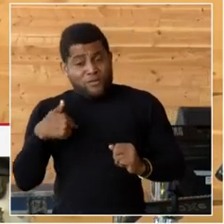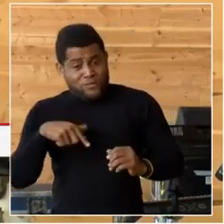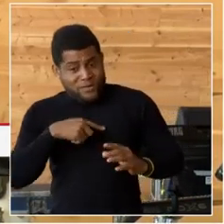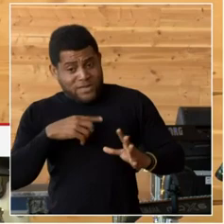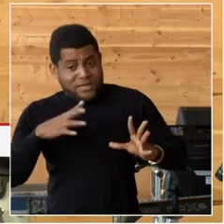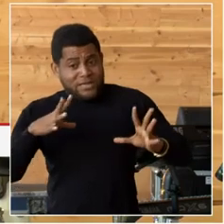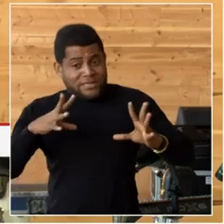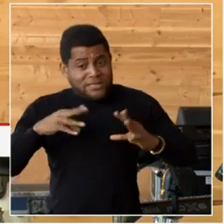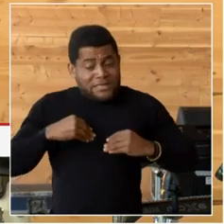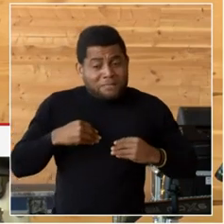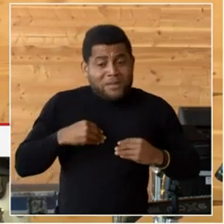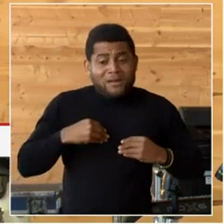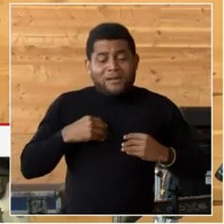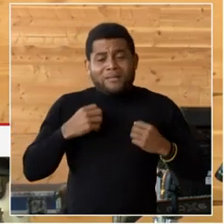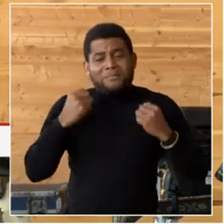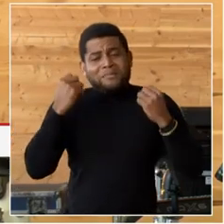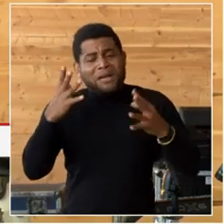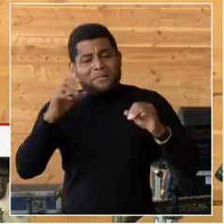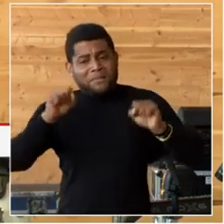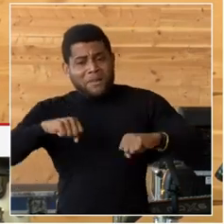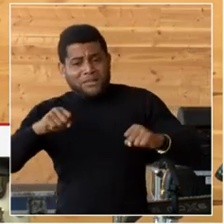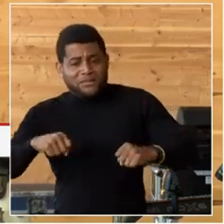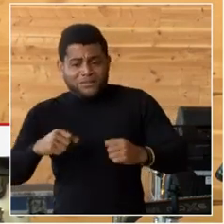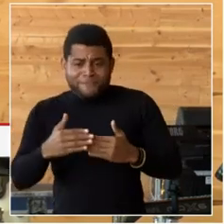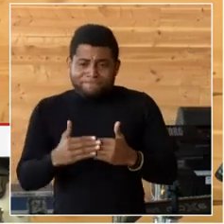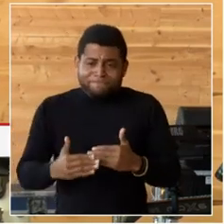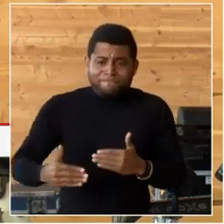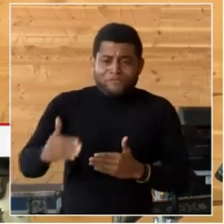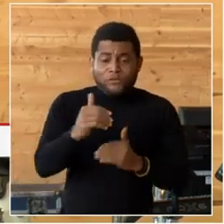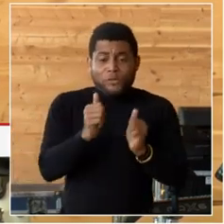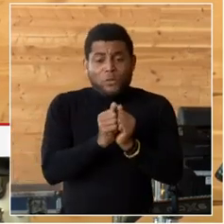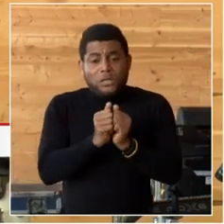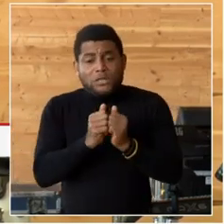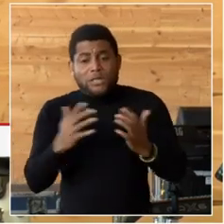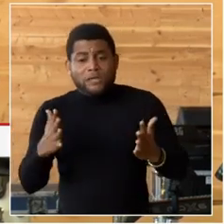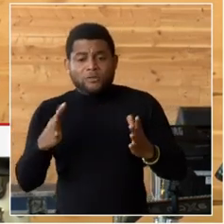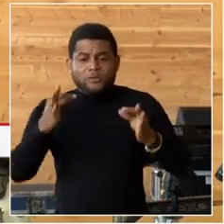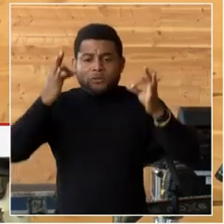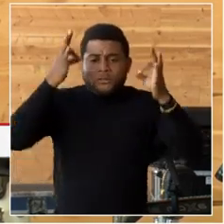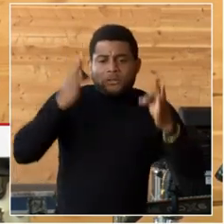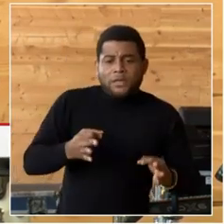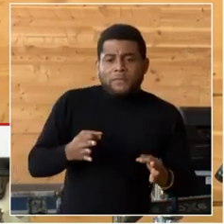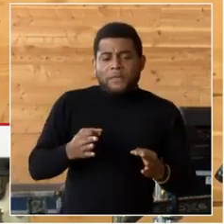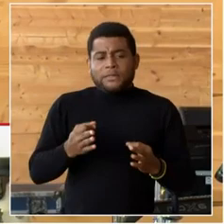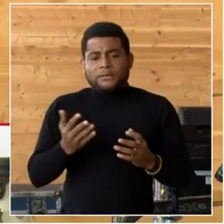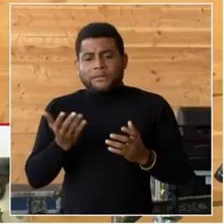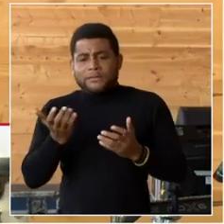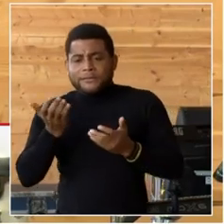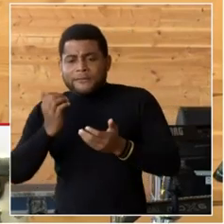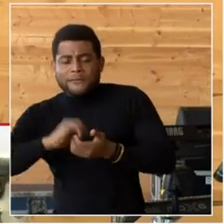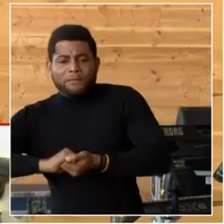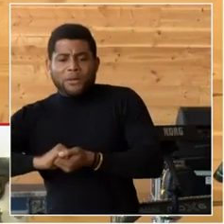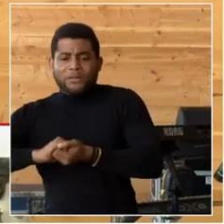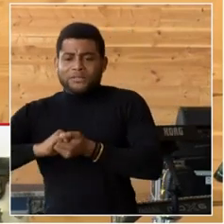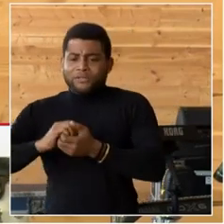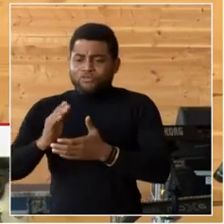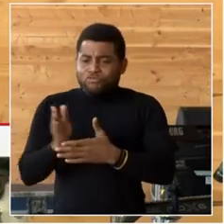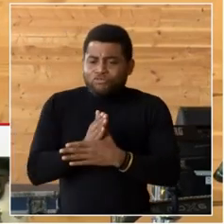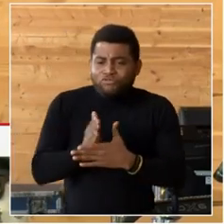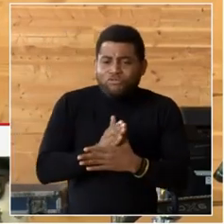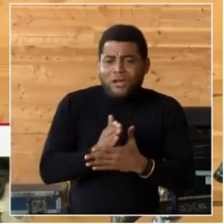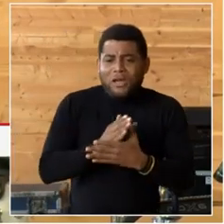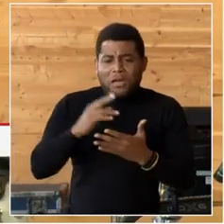ahead of us with determination, collaboration, and shared purpose.